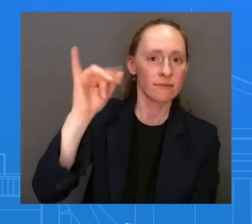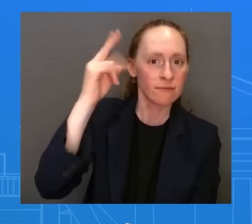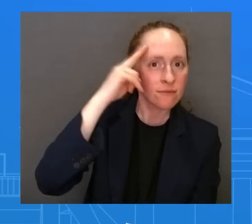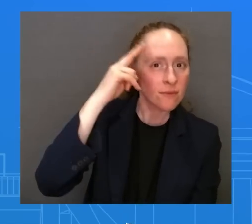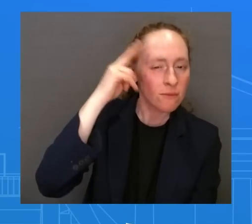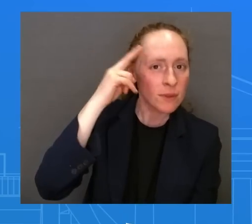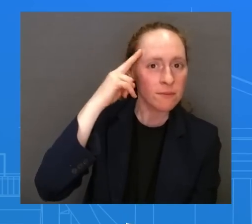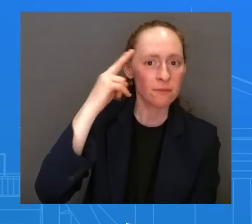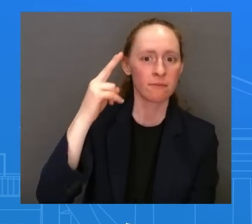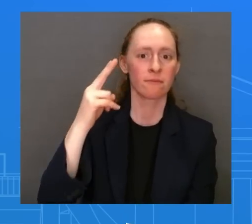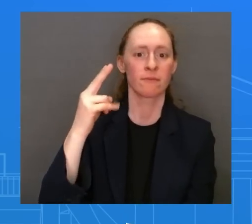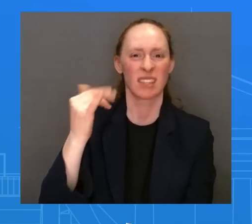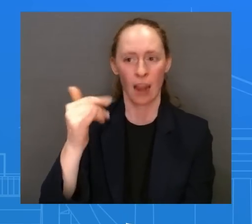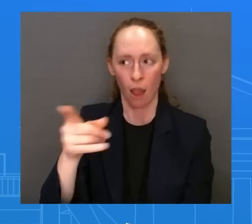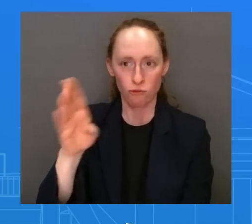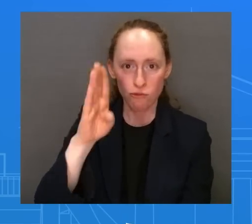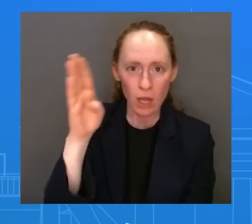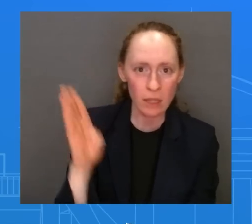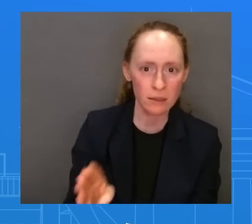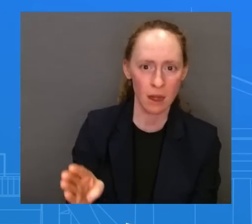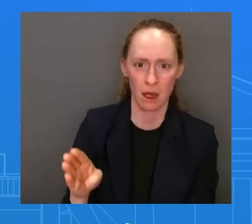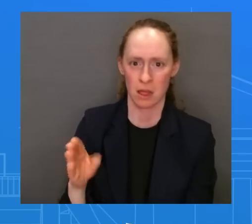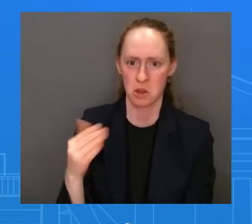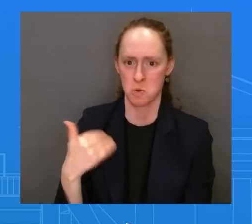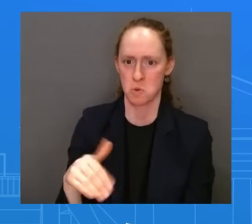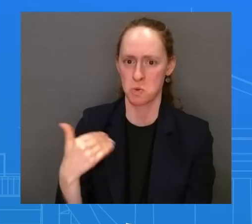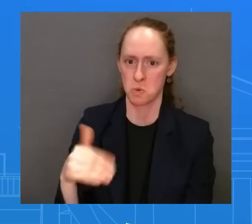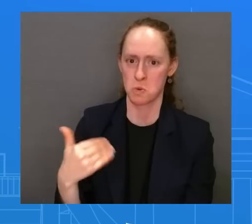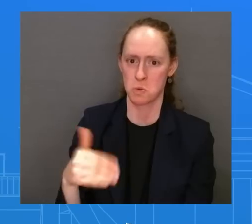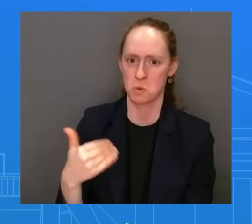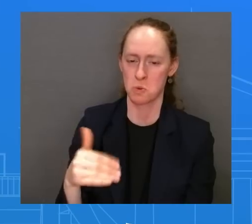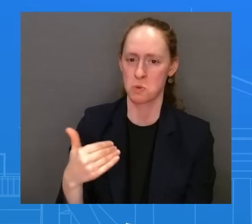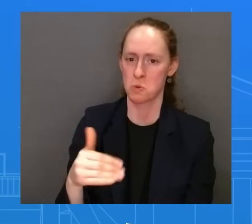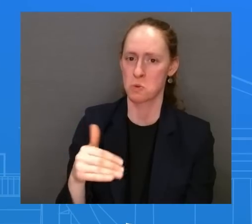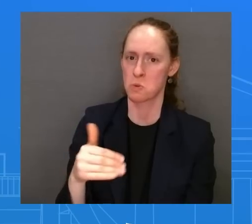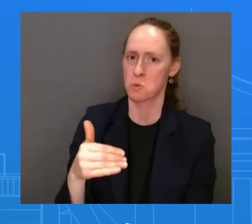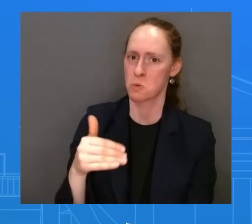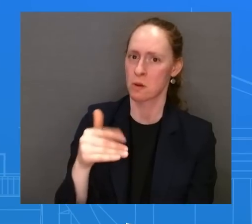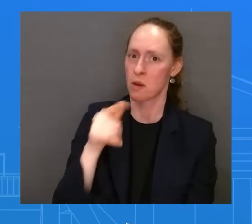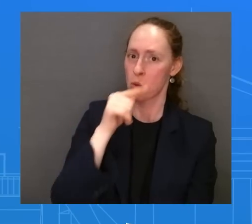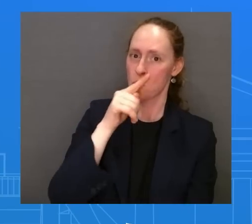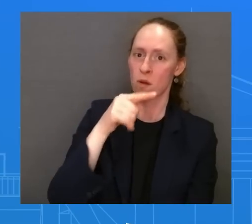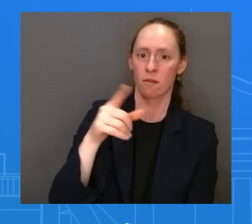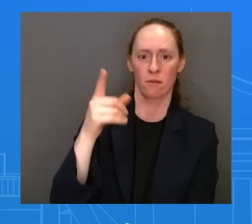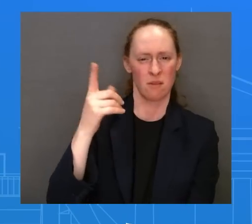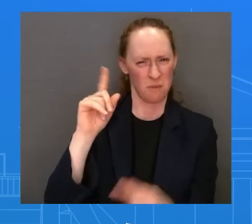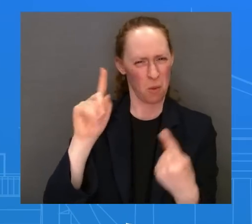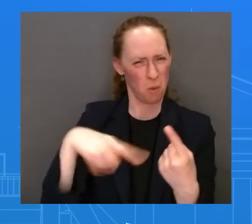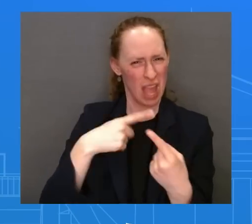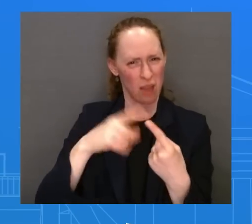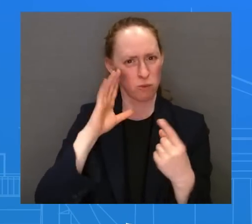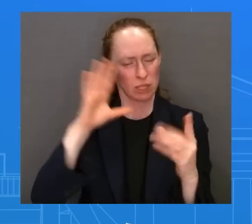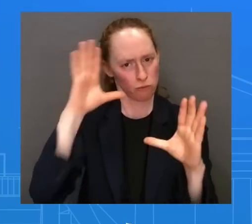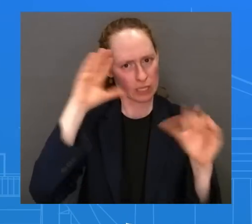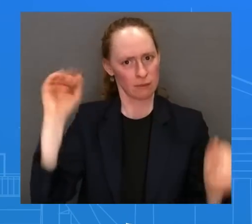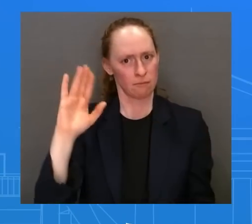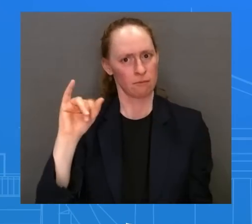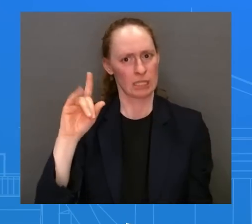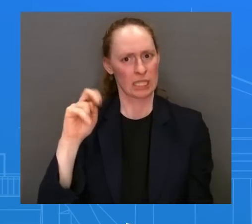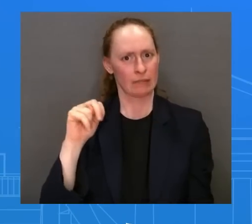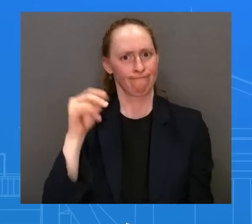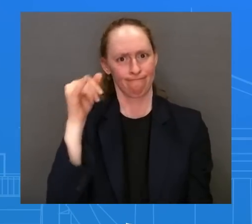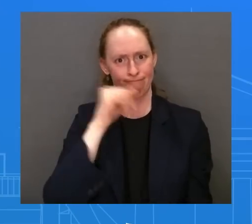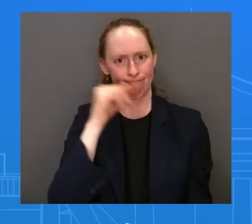dollar you know at what point does the president stand up and more loudly tell China to a cut it out or be counter some of